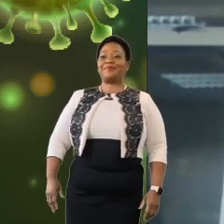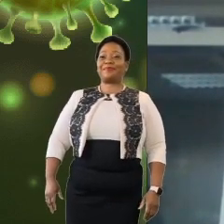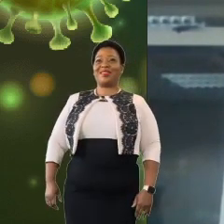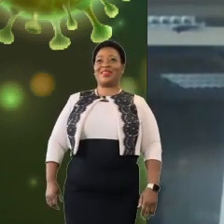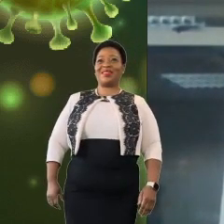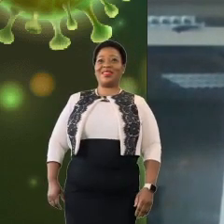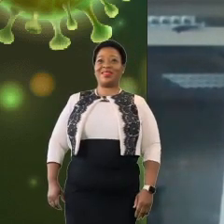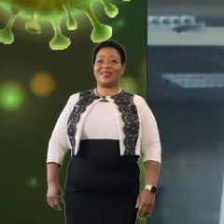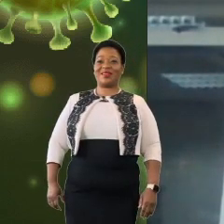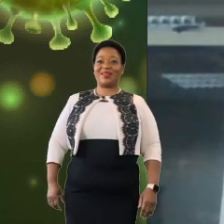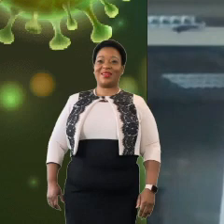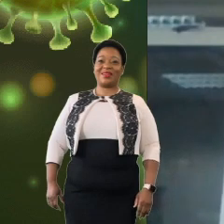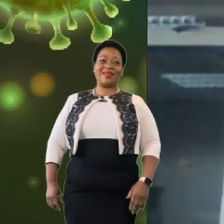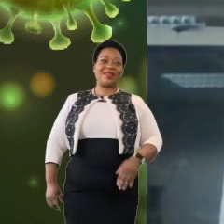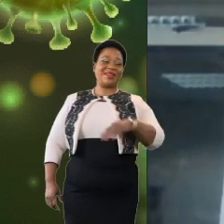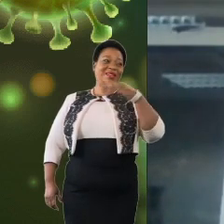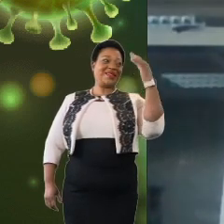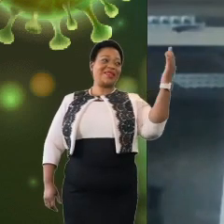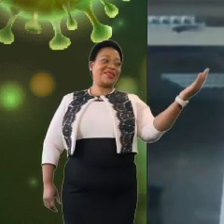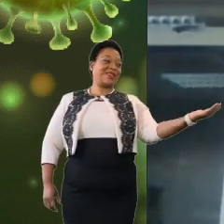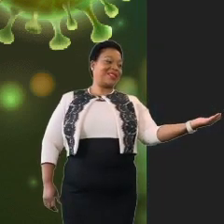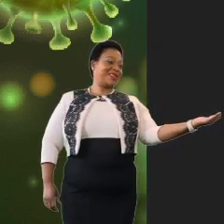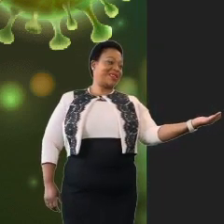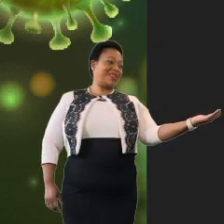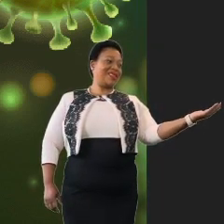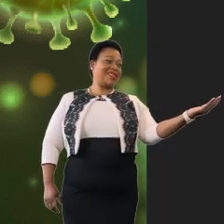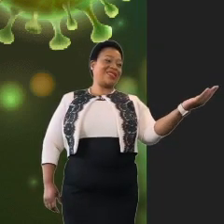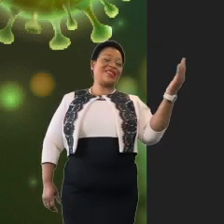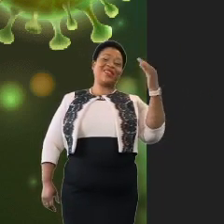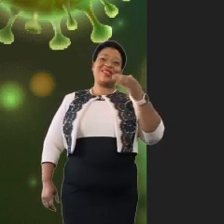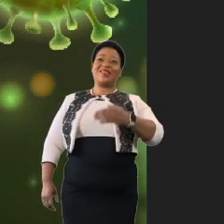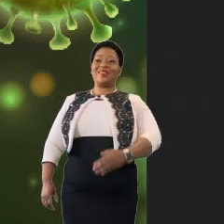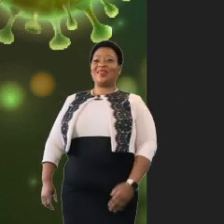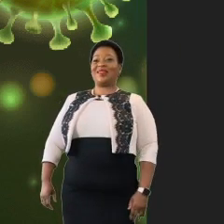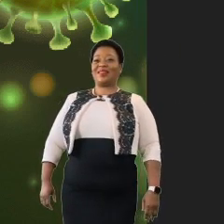and the website of the department, Edtea,